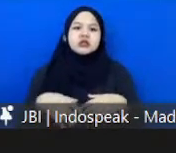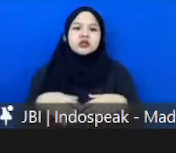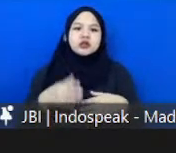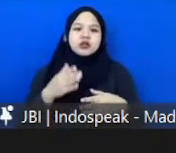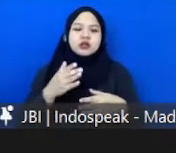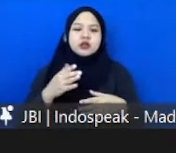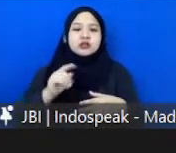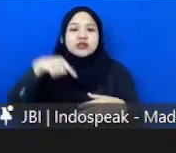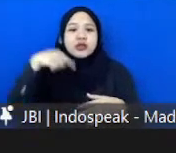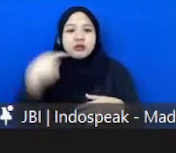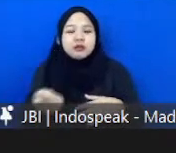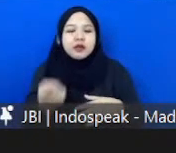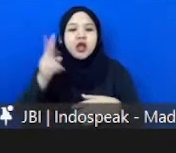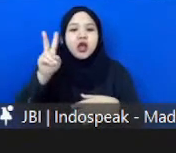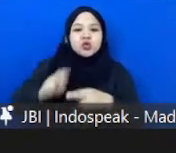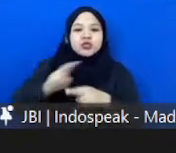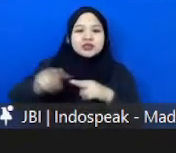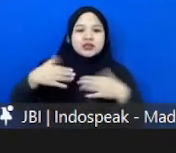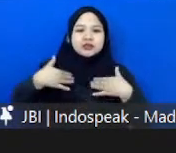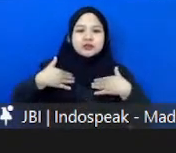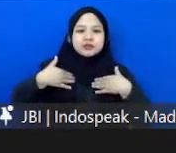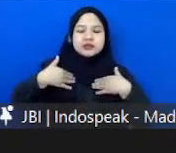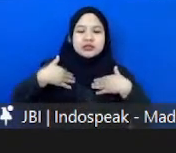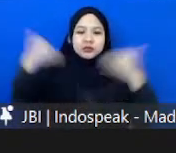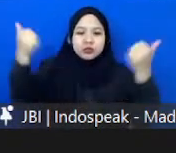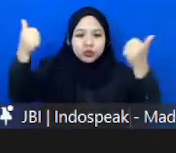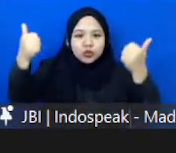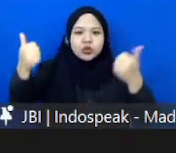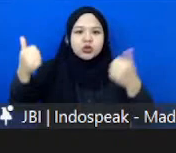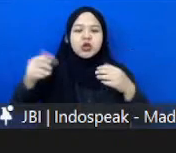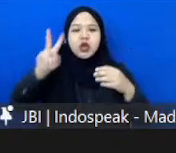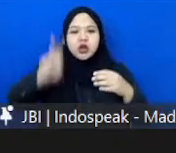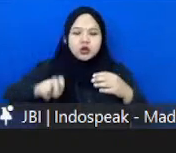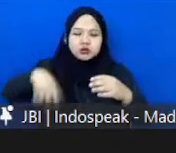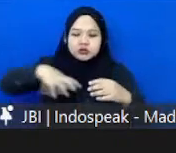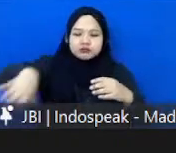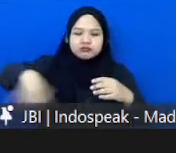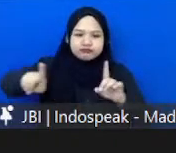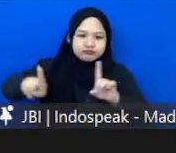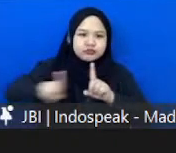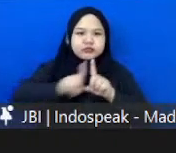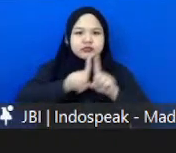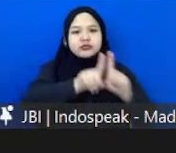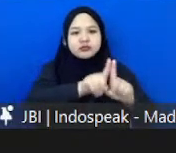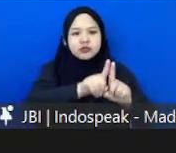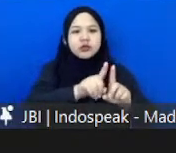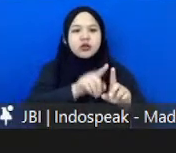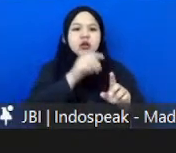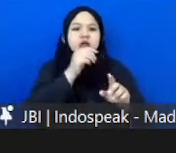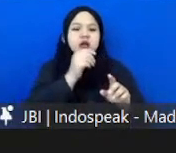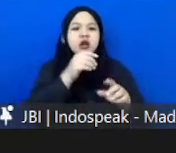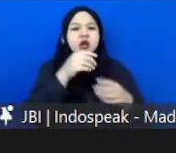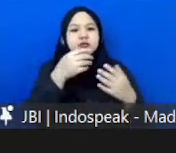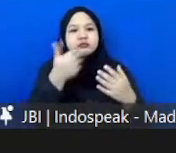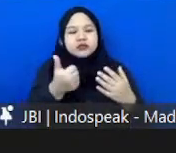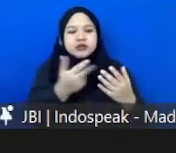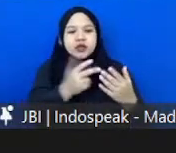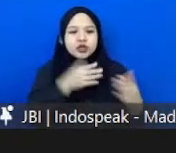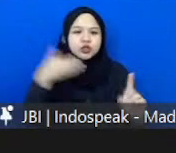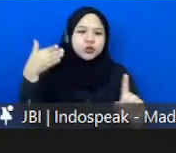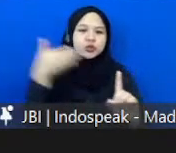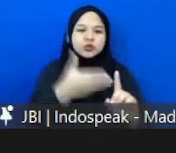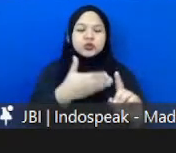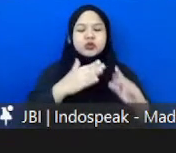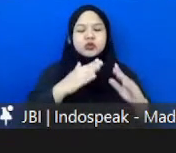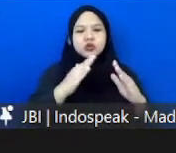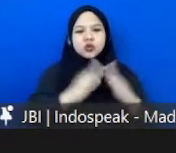indigenous healing, and if their family was able to gather enough resource, then they would be sent to hospital. Hence, hospitals